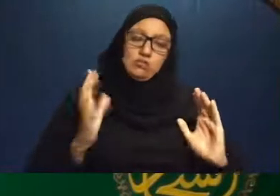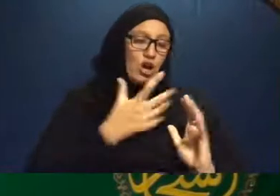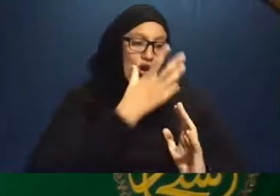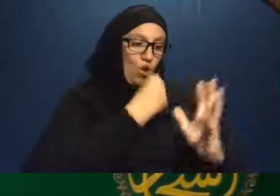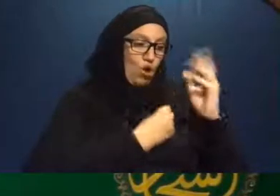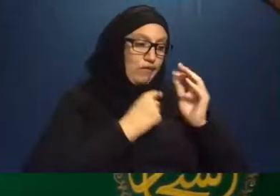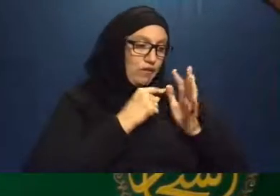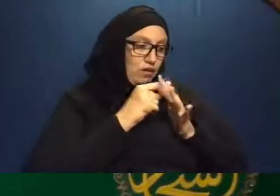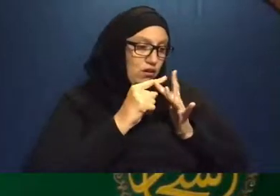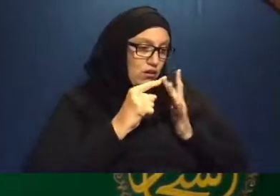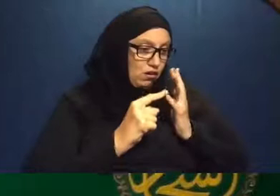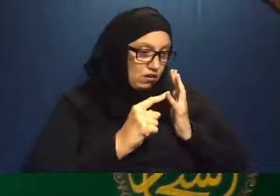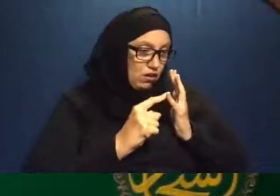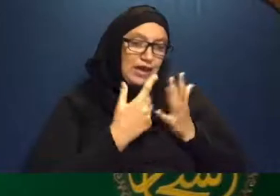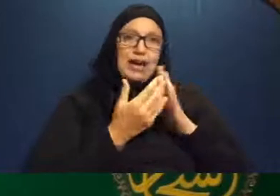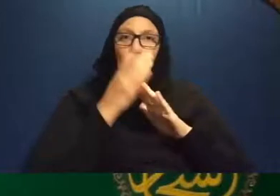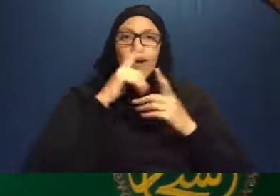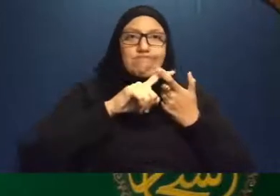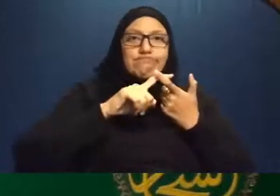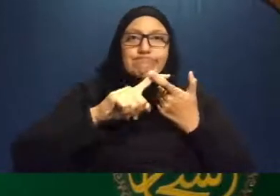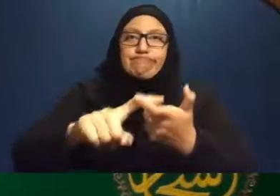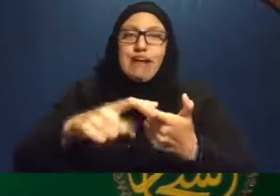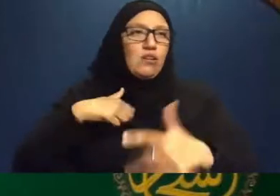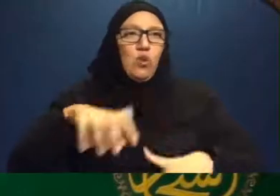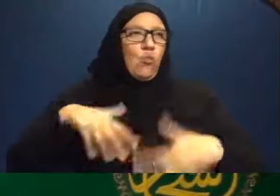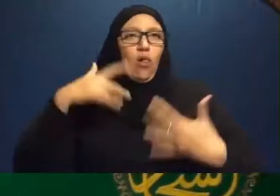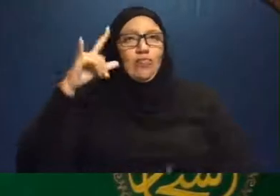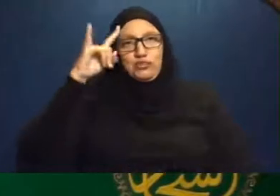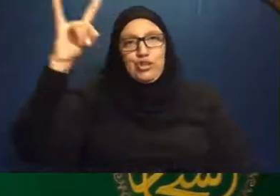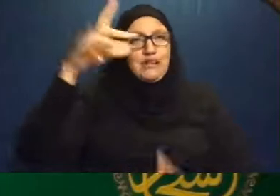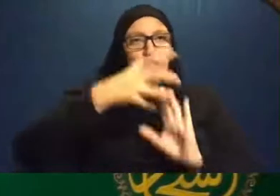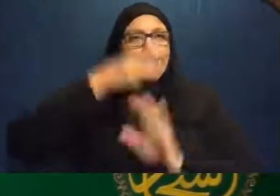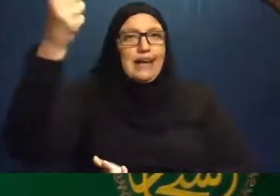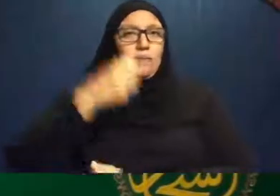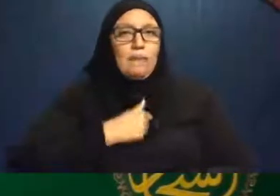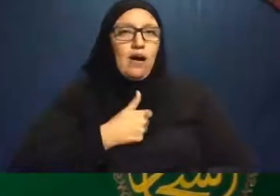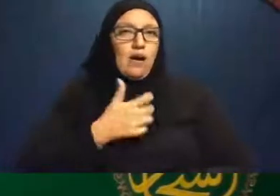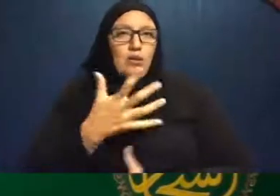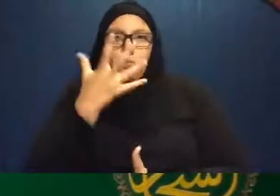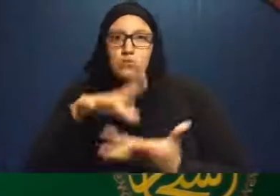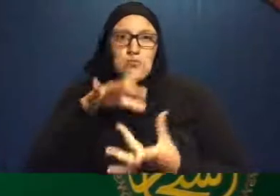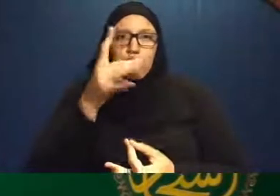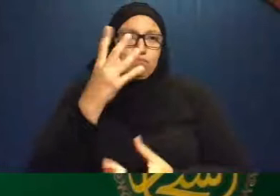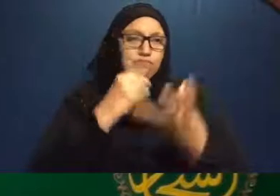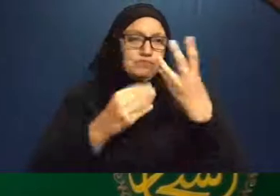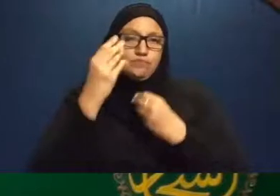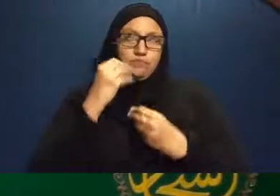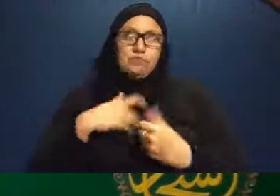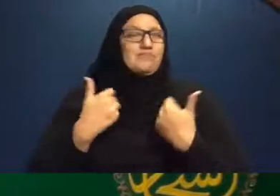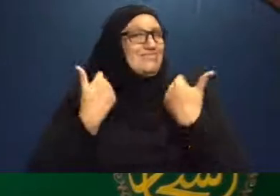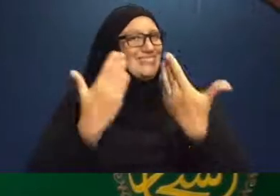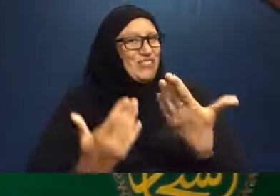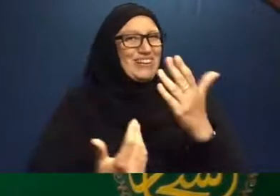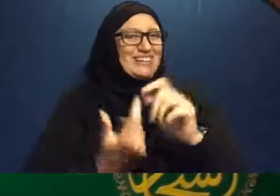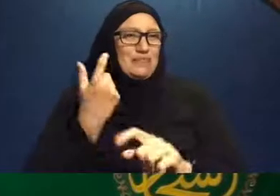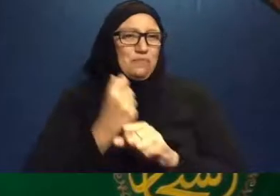so that shaitan doesn't snatch it from me, so that I don't lose it? I give you a tip from Imam Kazim